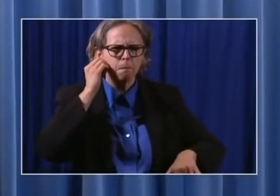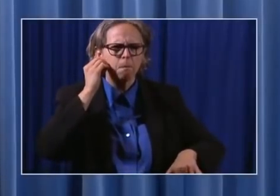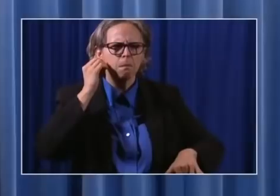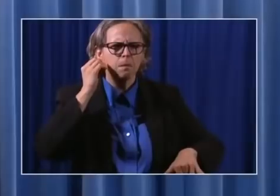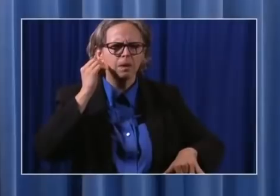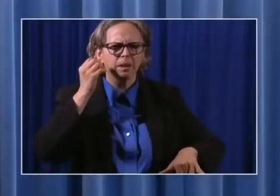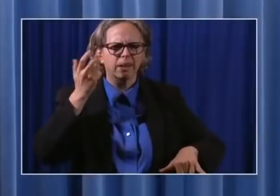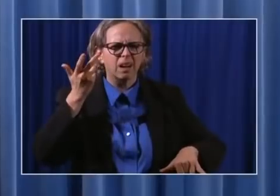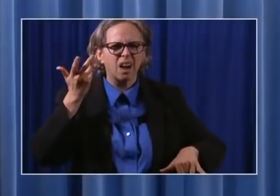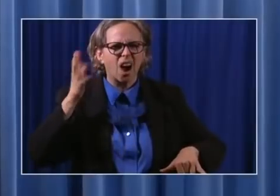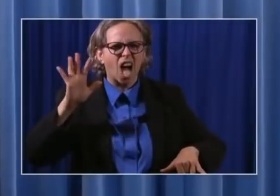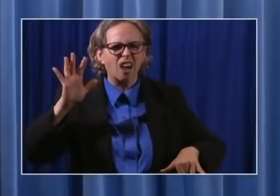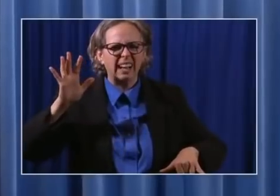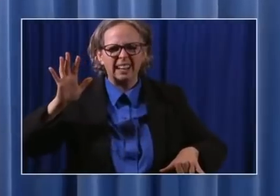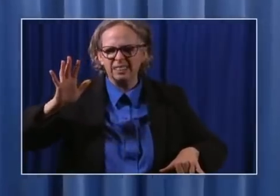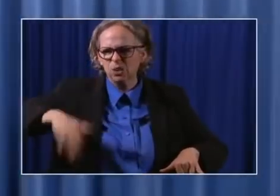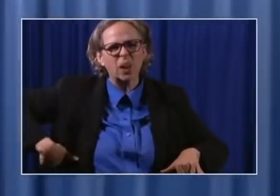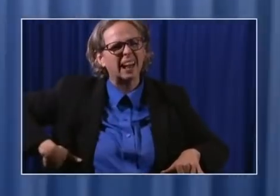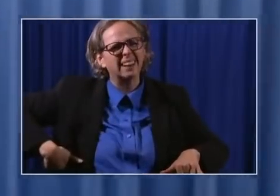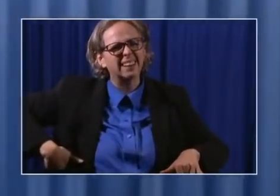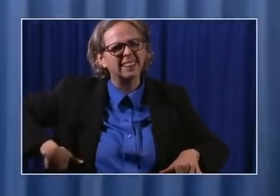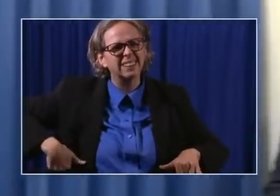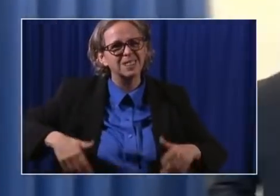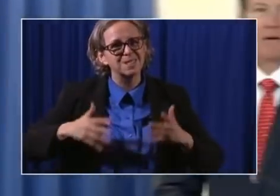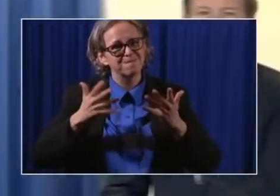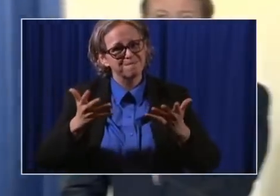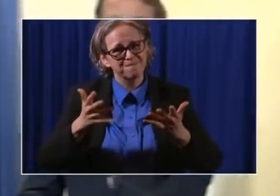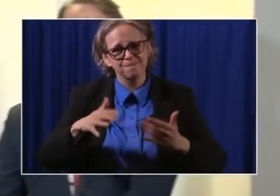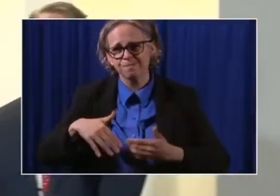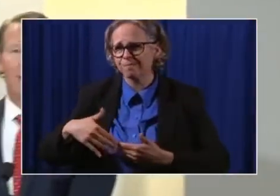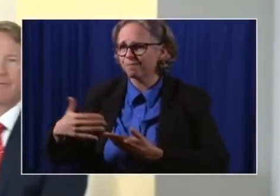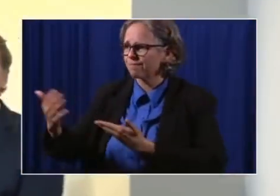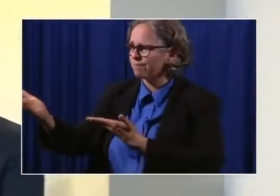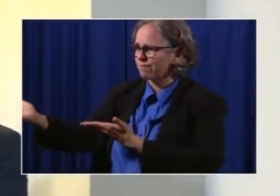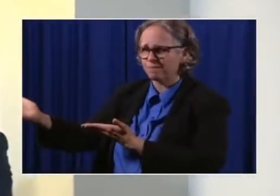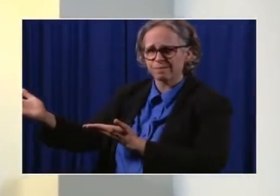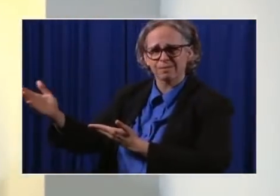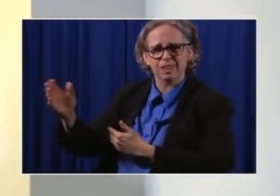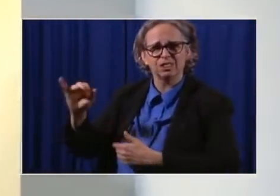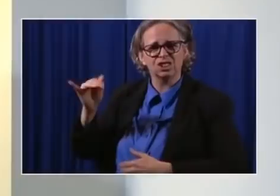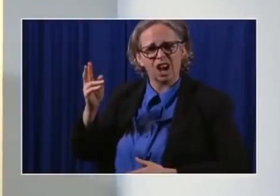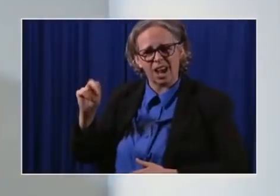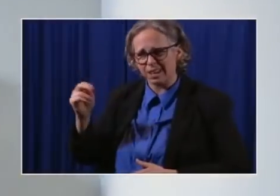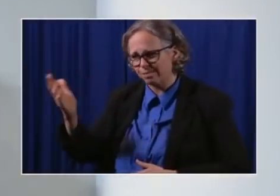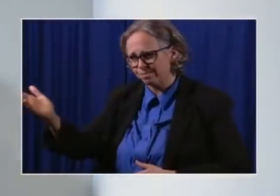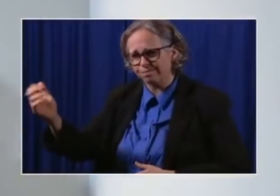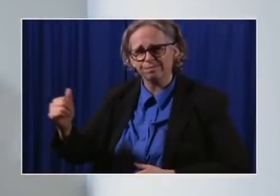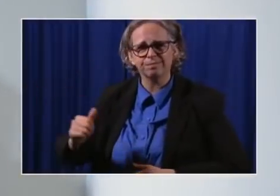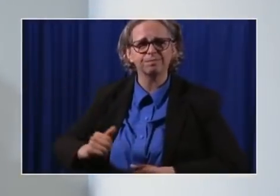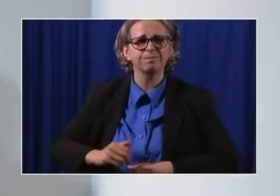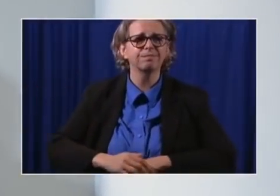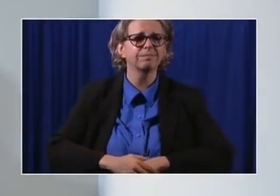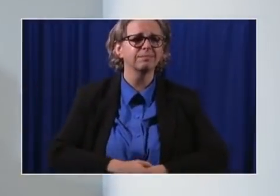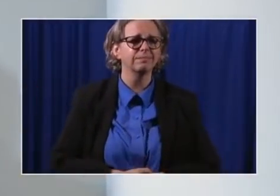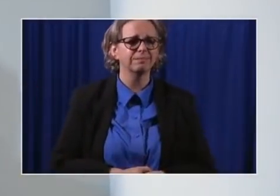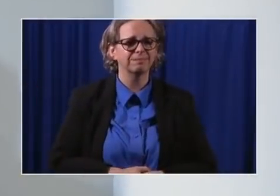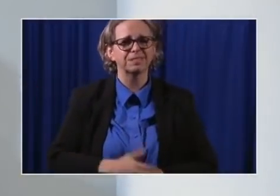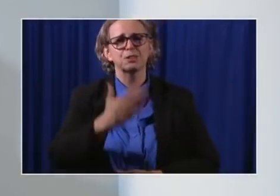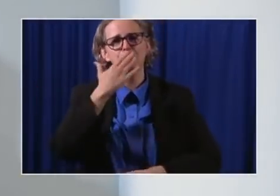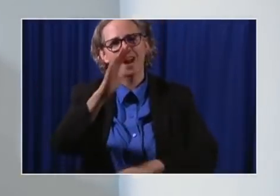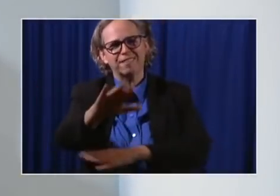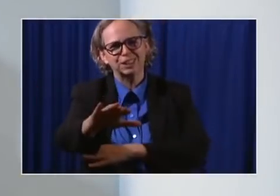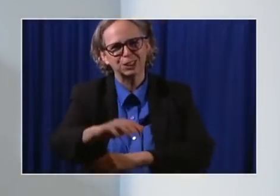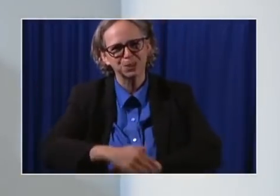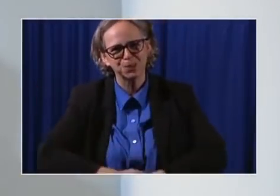John, we'll turn it over to you. Great. Thanks, Governor. Good afternoon. First of all, a little follow-up